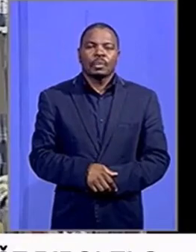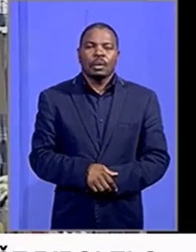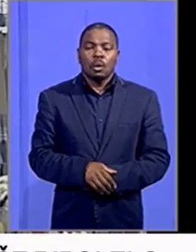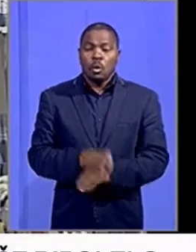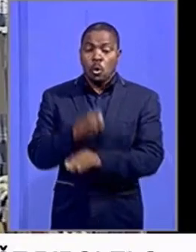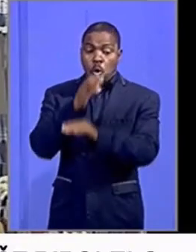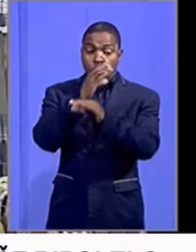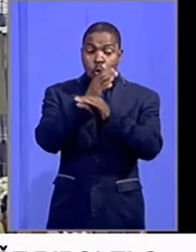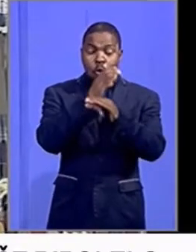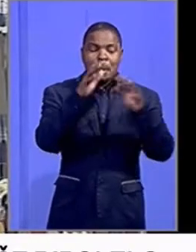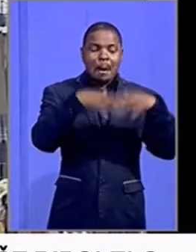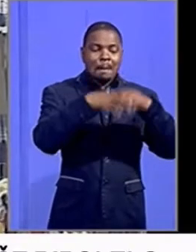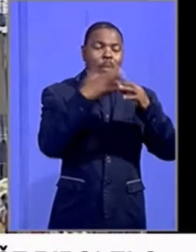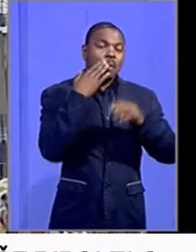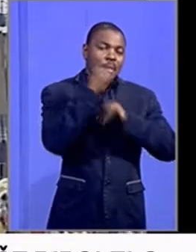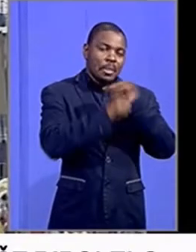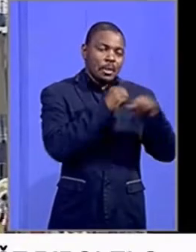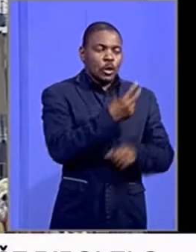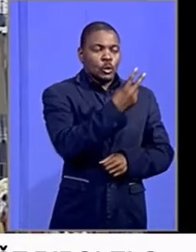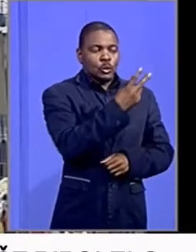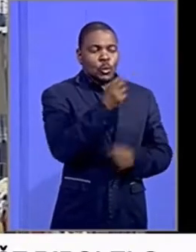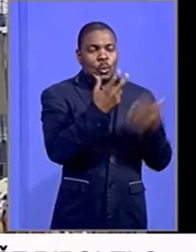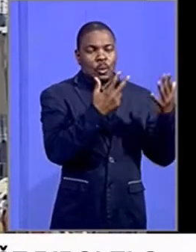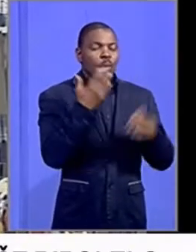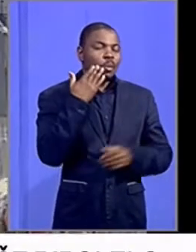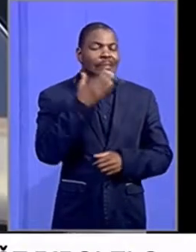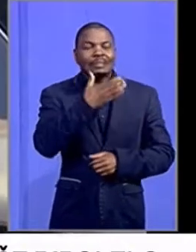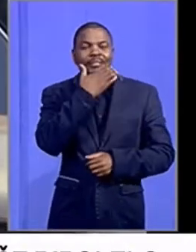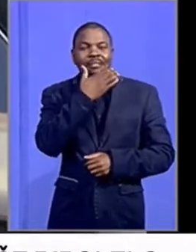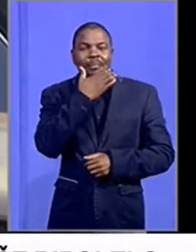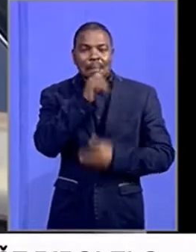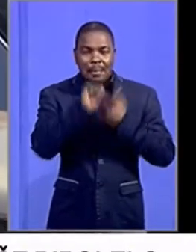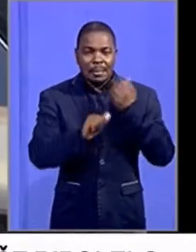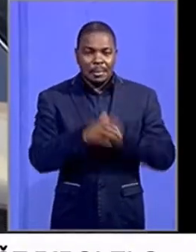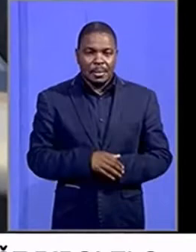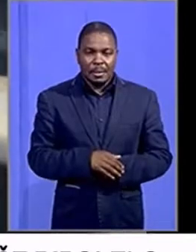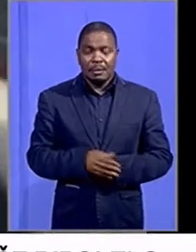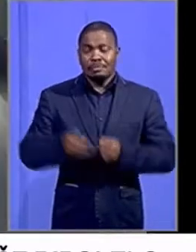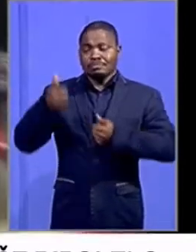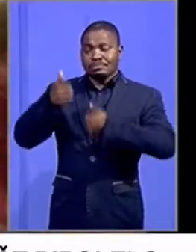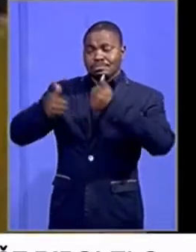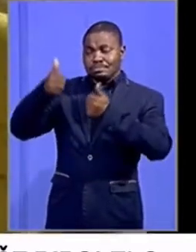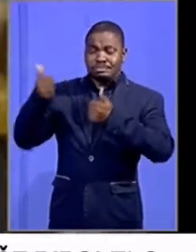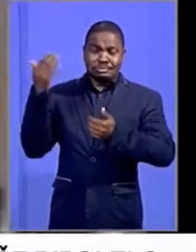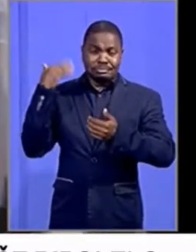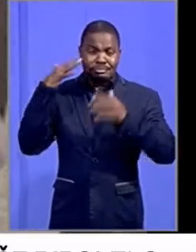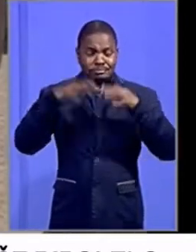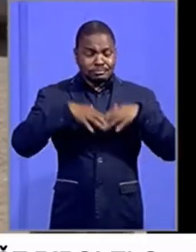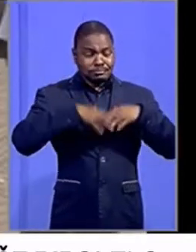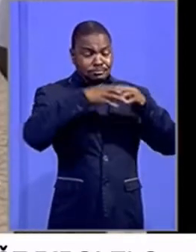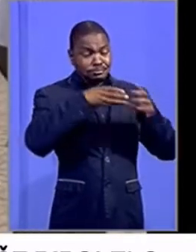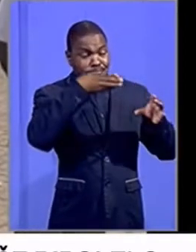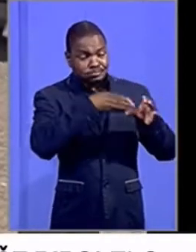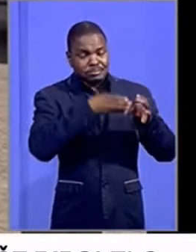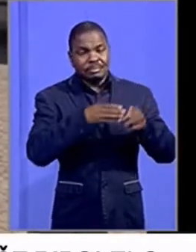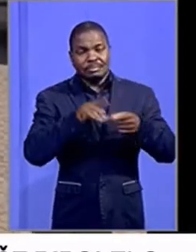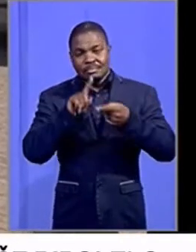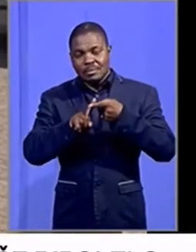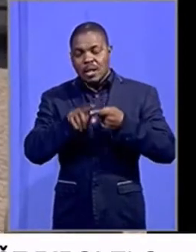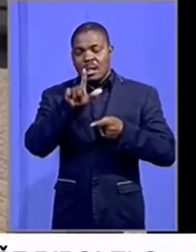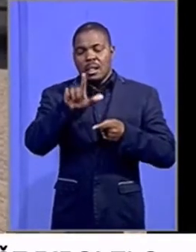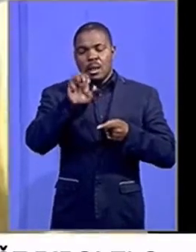COPE e hlomile ngwageng wa 2007 kgweding ya Disemere. Baetapele bao ba tšerego karolo ka go hlongweng ga mokgatlo woo ba akaretša Mosi